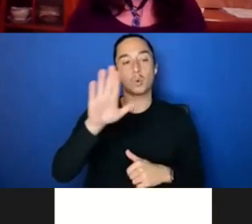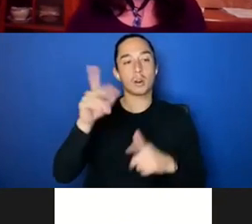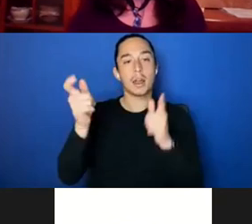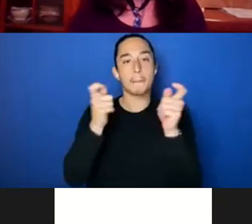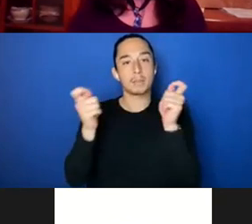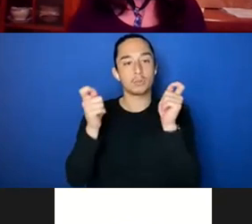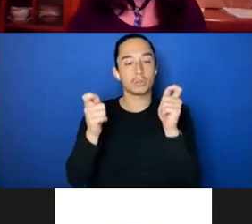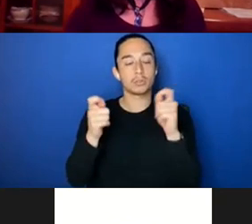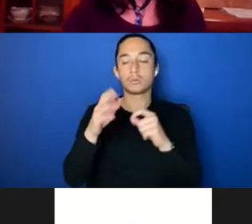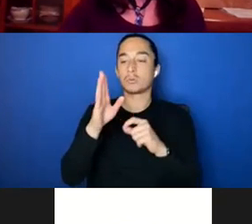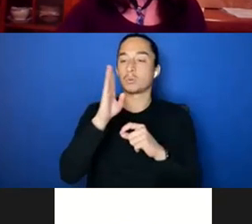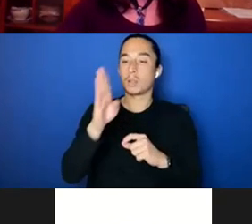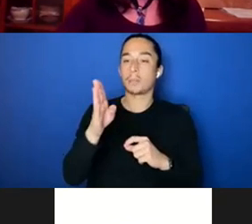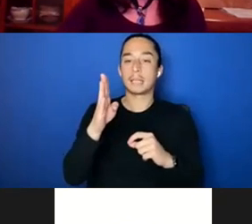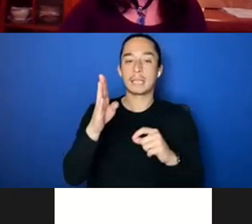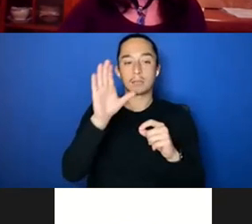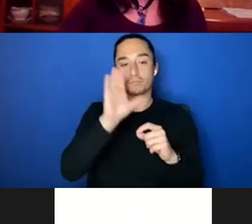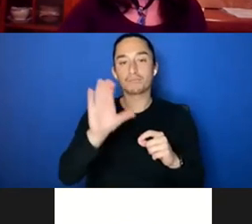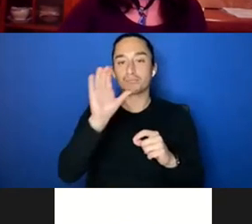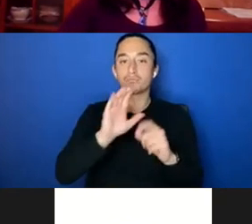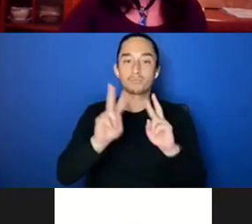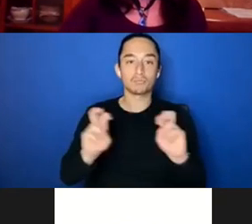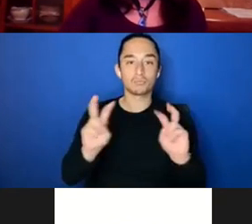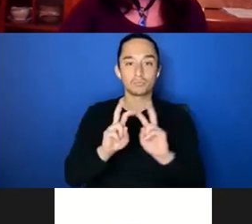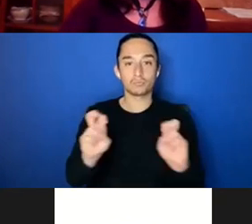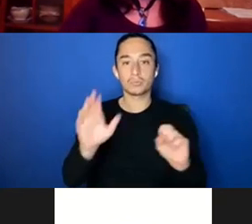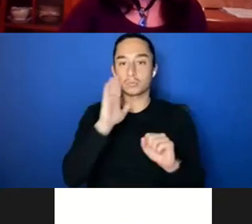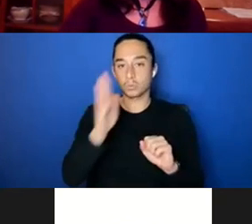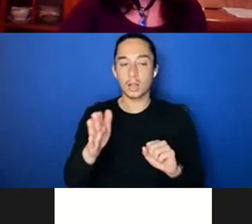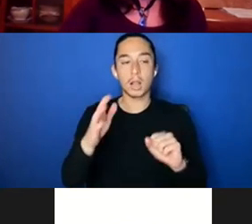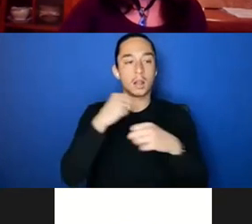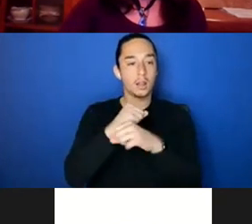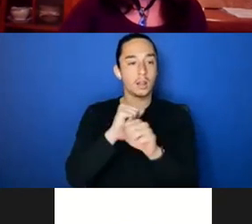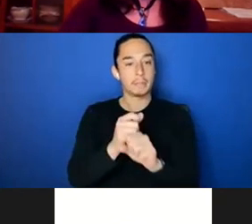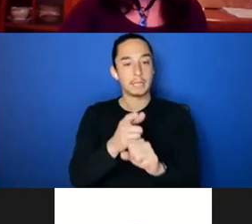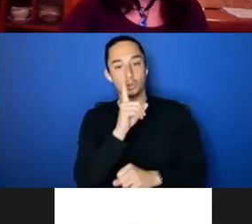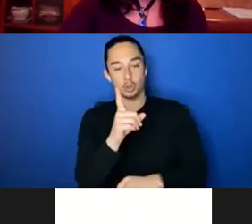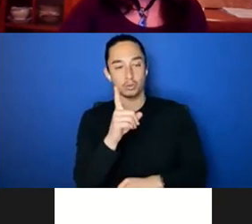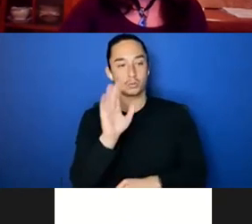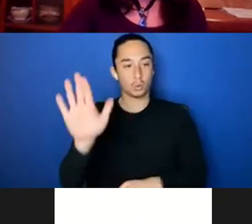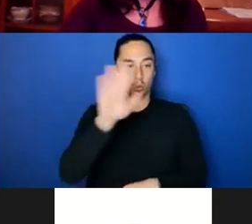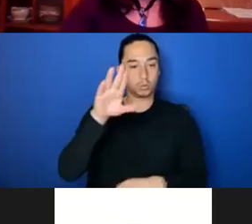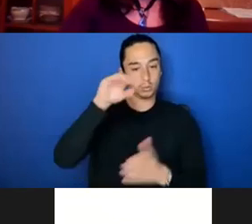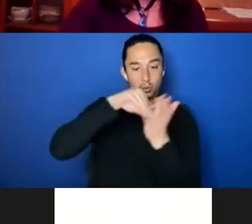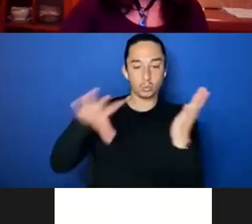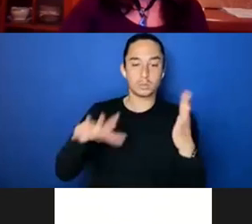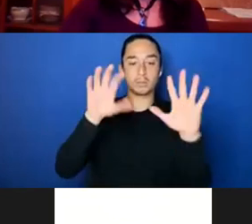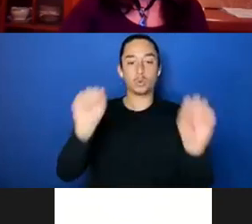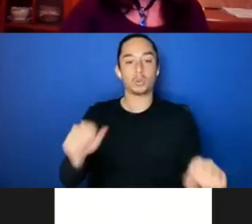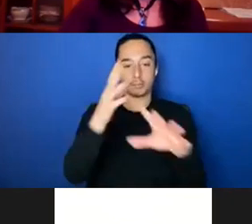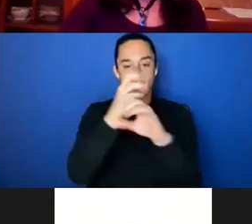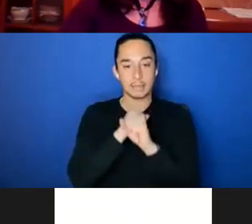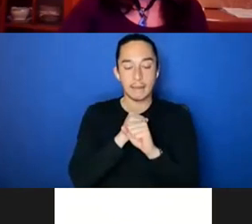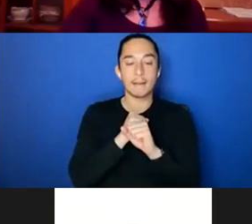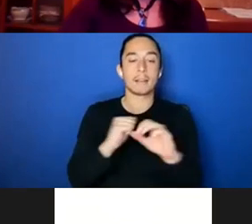administration is going to be exploring to make sure that your students could get the